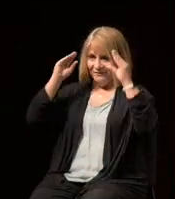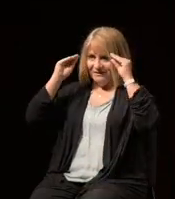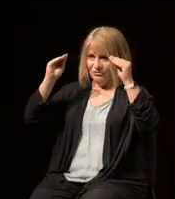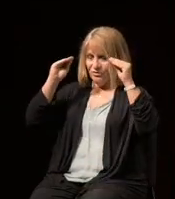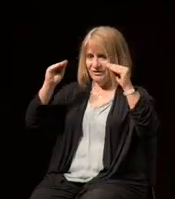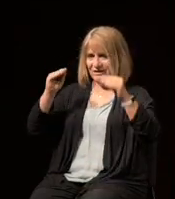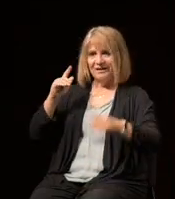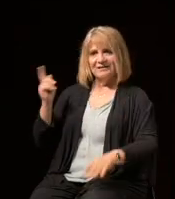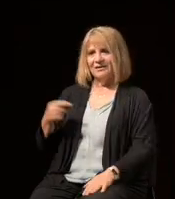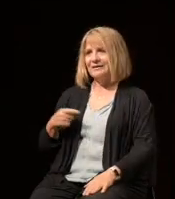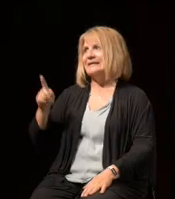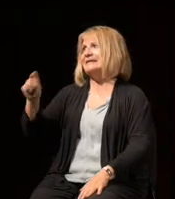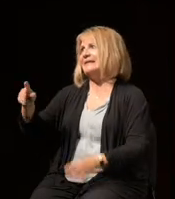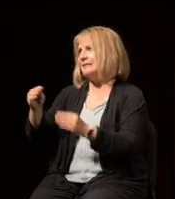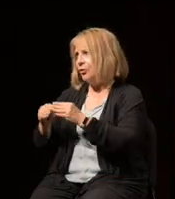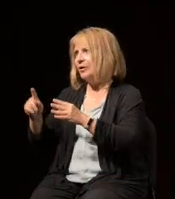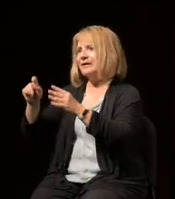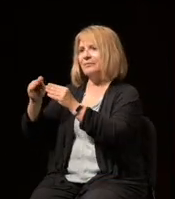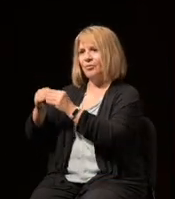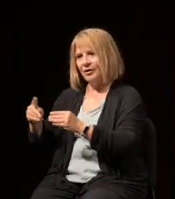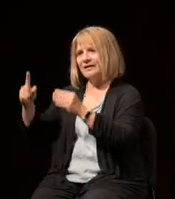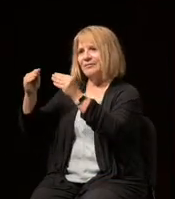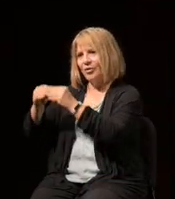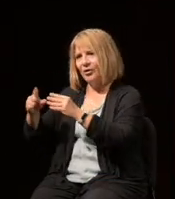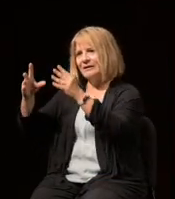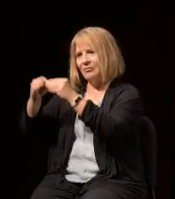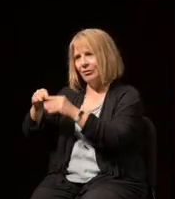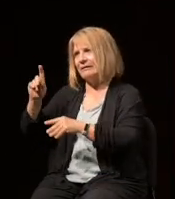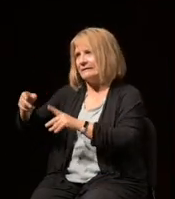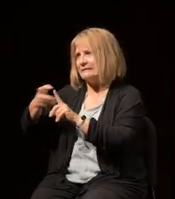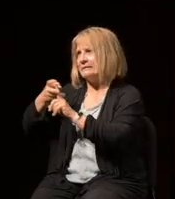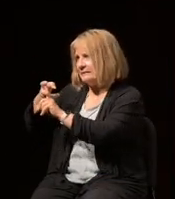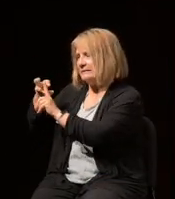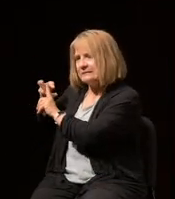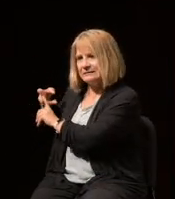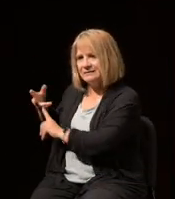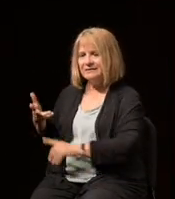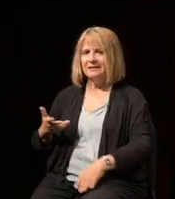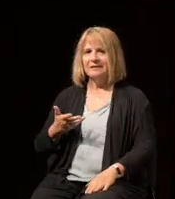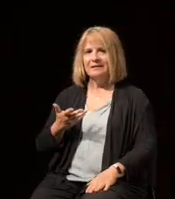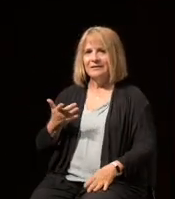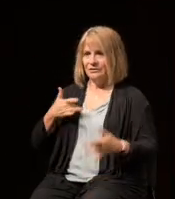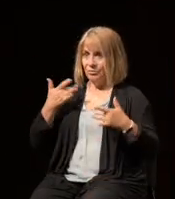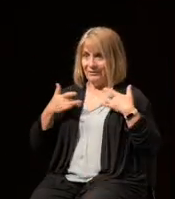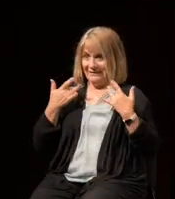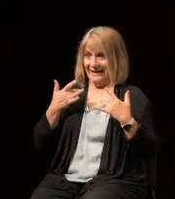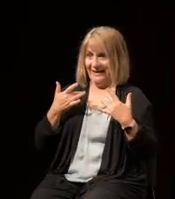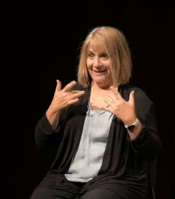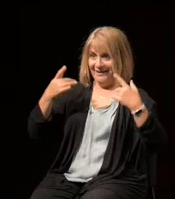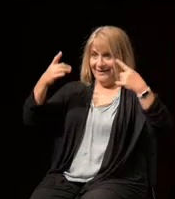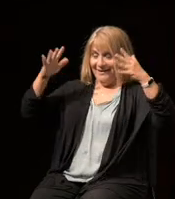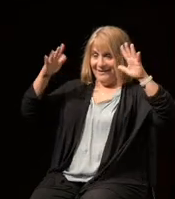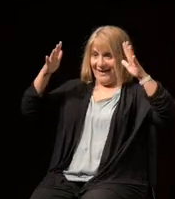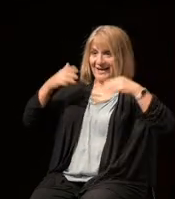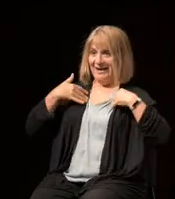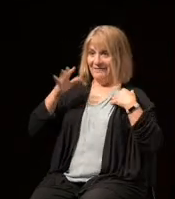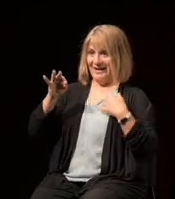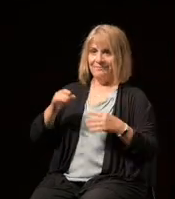always what we wanted to do. We were excited about it. And I would get the